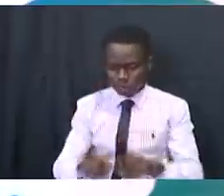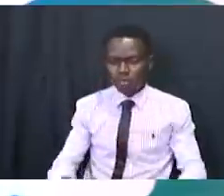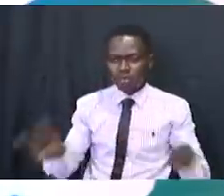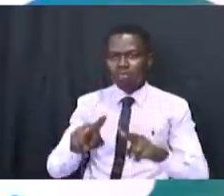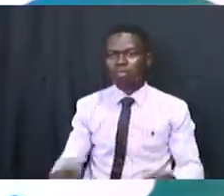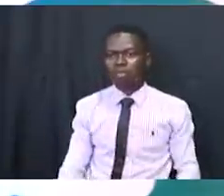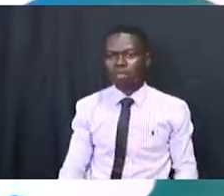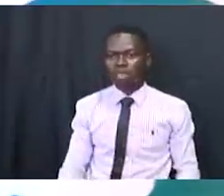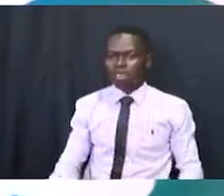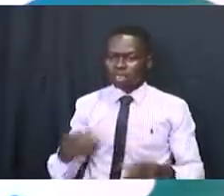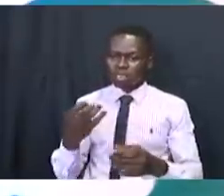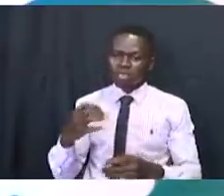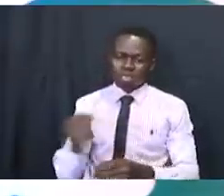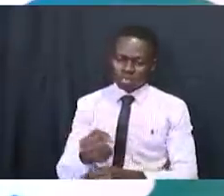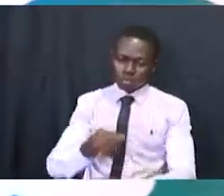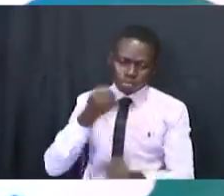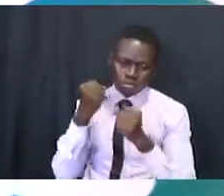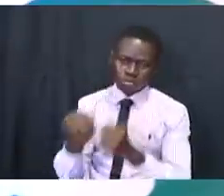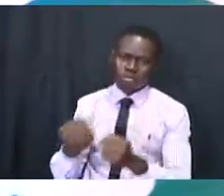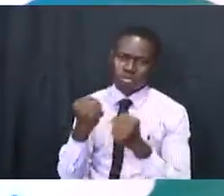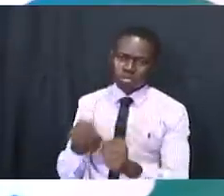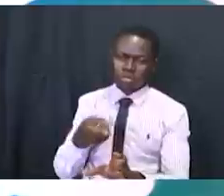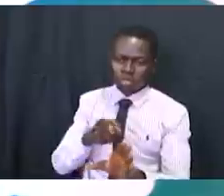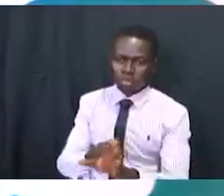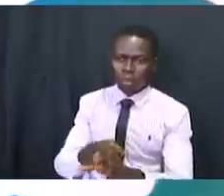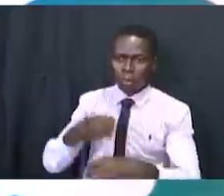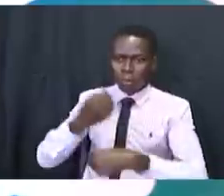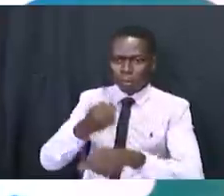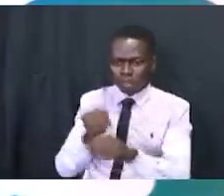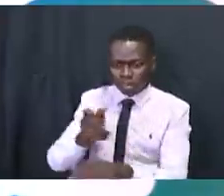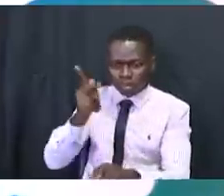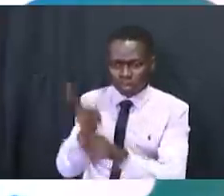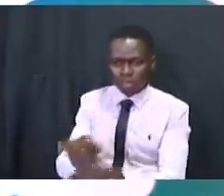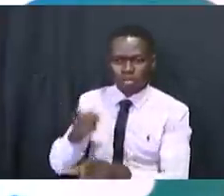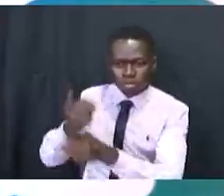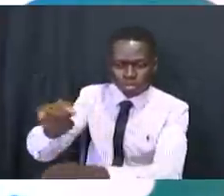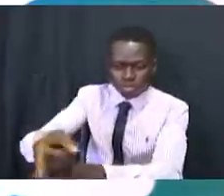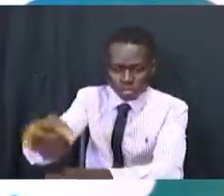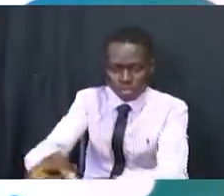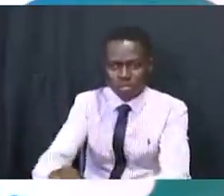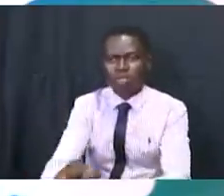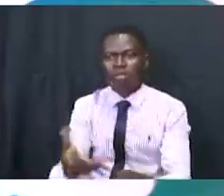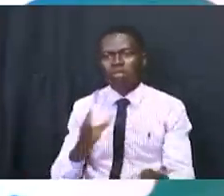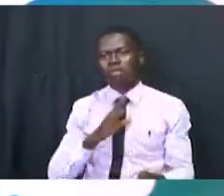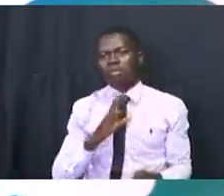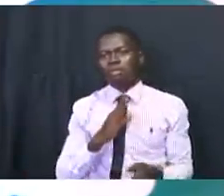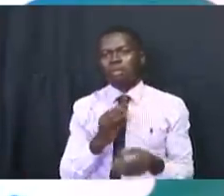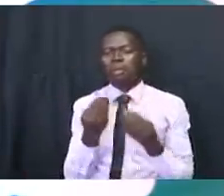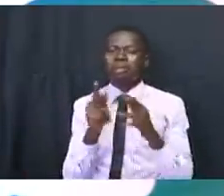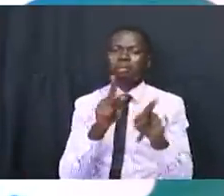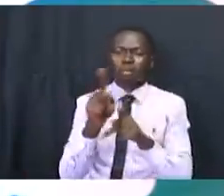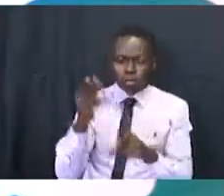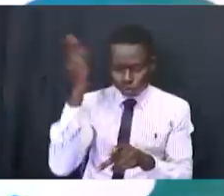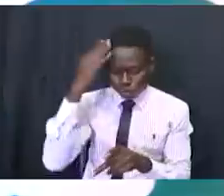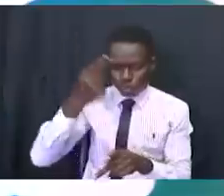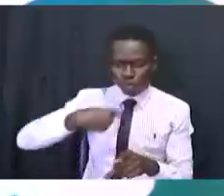Taking a firm step at the start helps us keep our commitment as time goes on. When people get to know